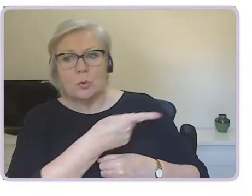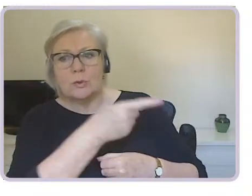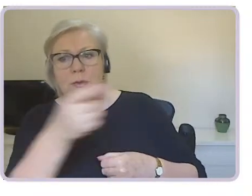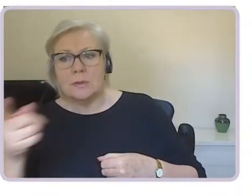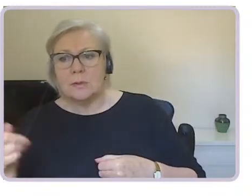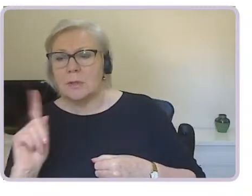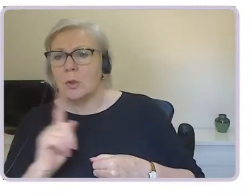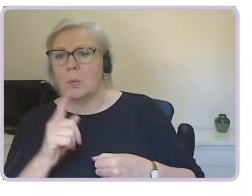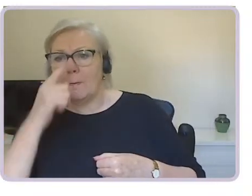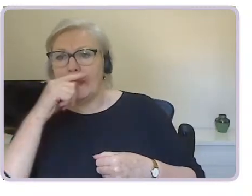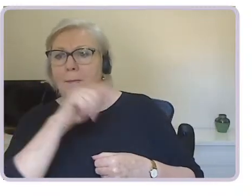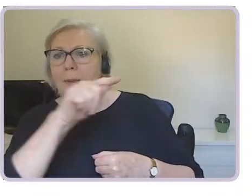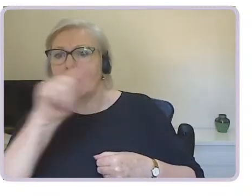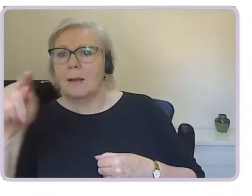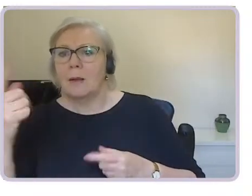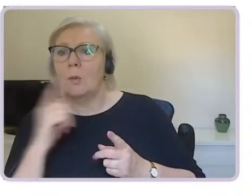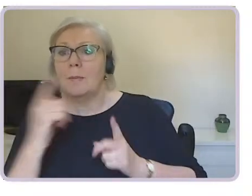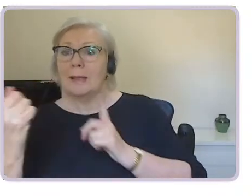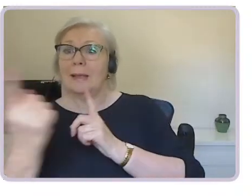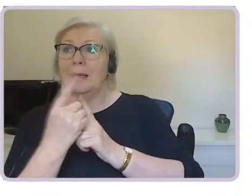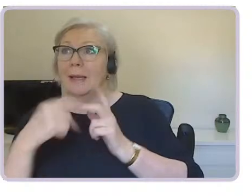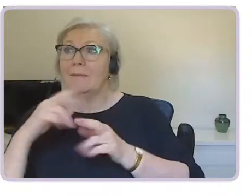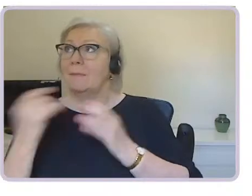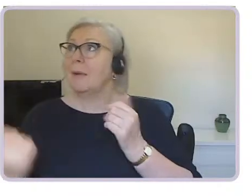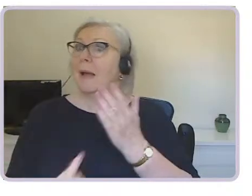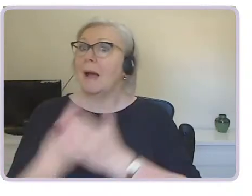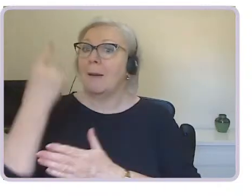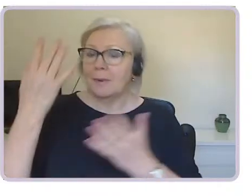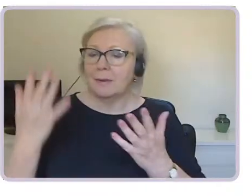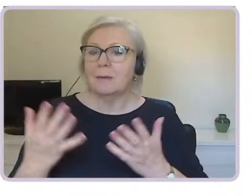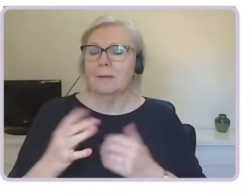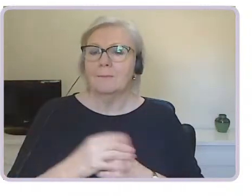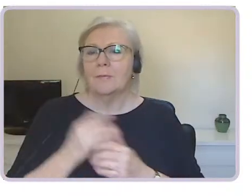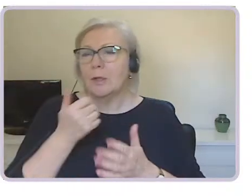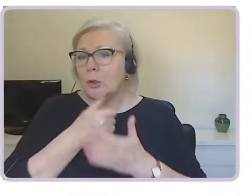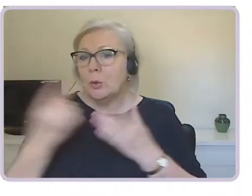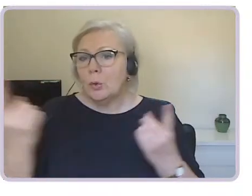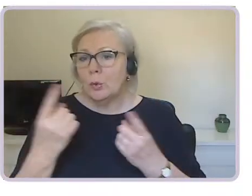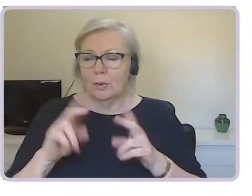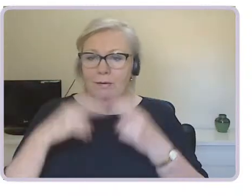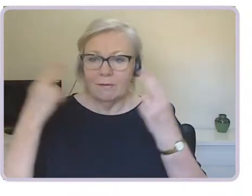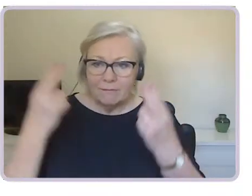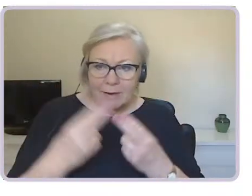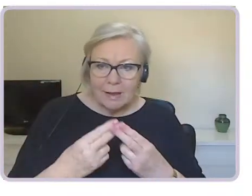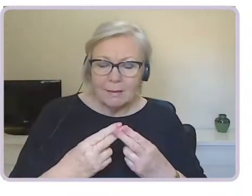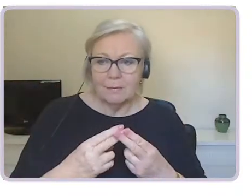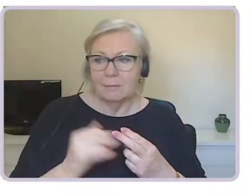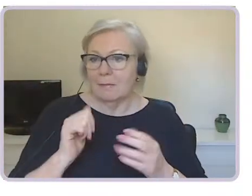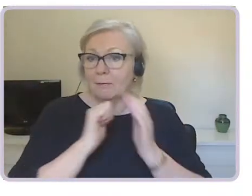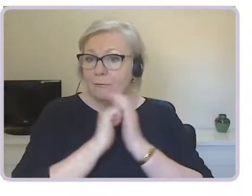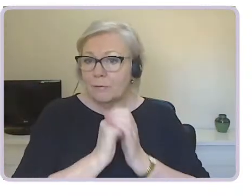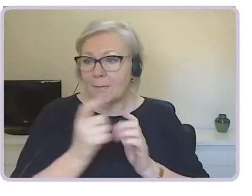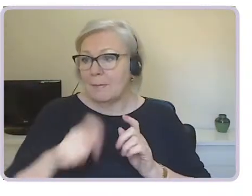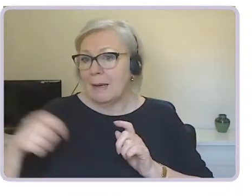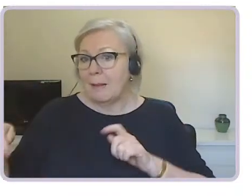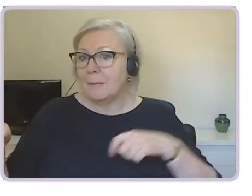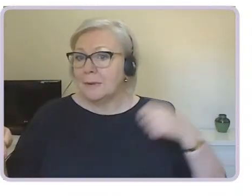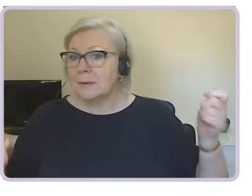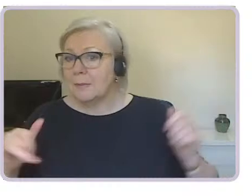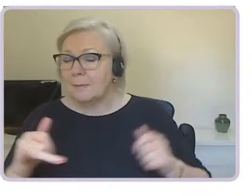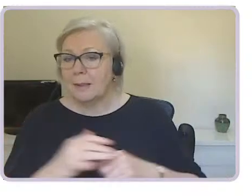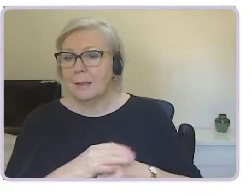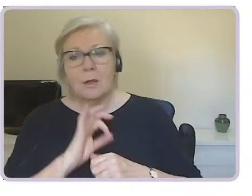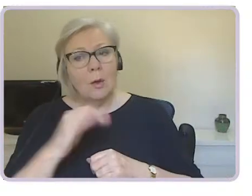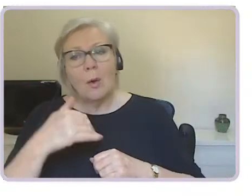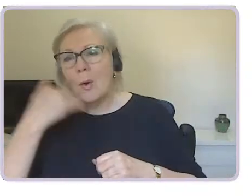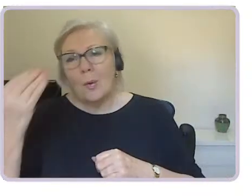near me when a disaster strikes. And that's usually family, friends, neighbors. And it's not often the emergency services